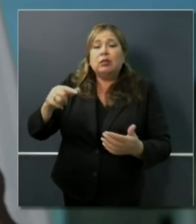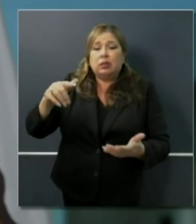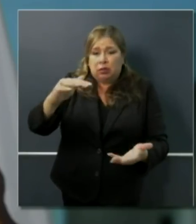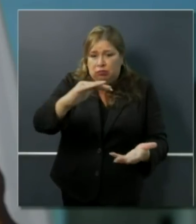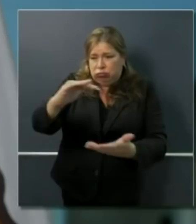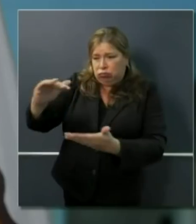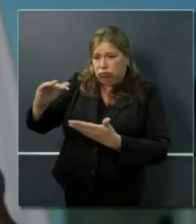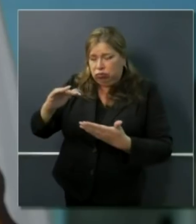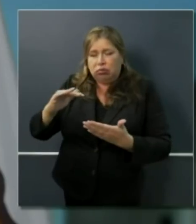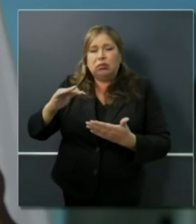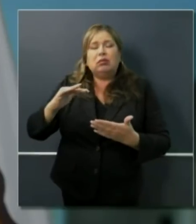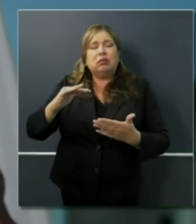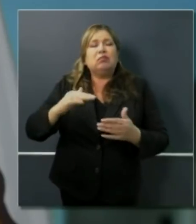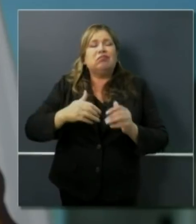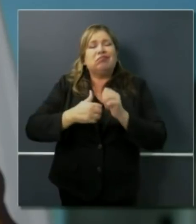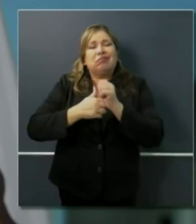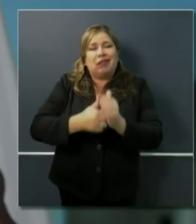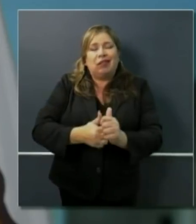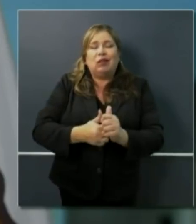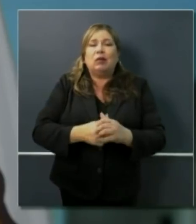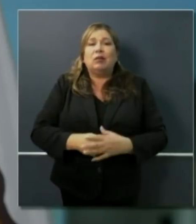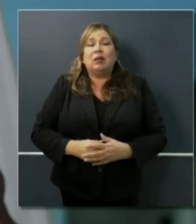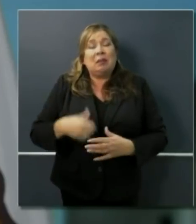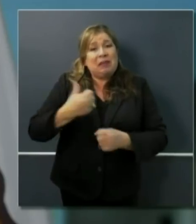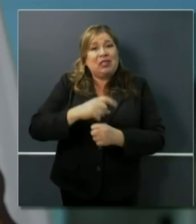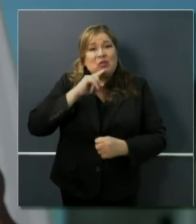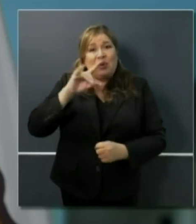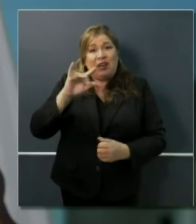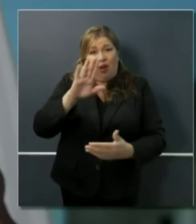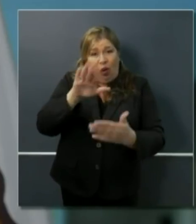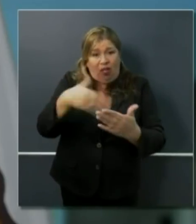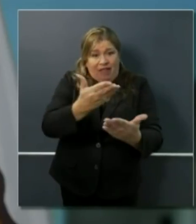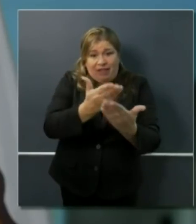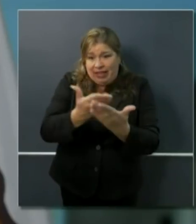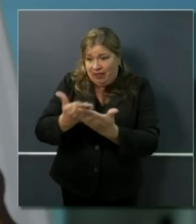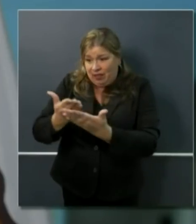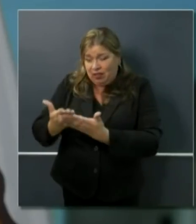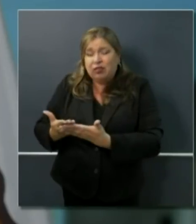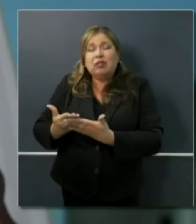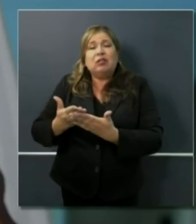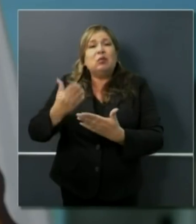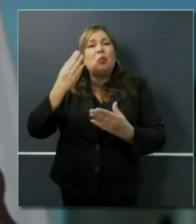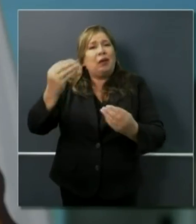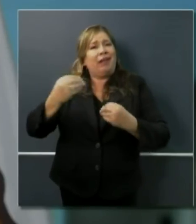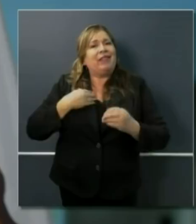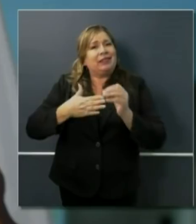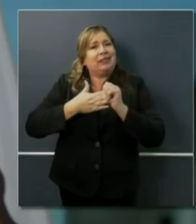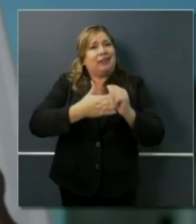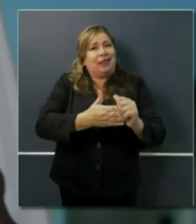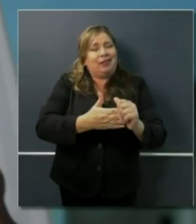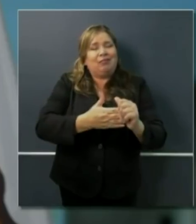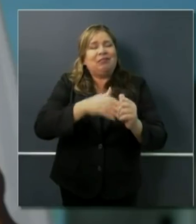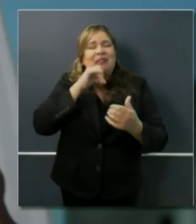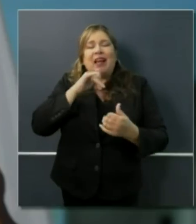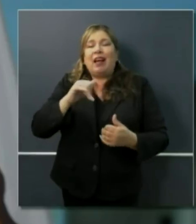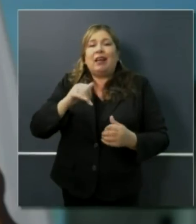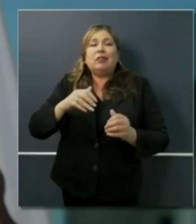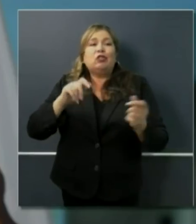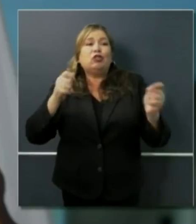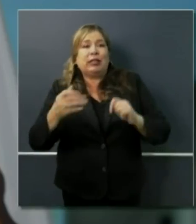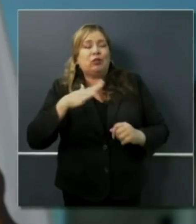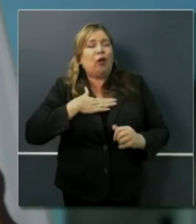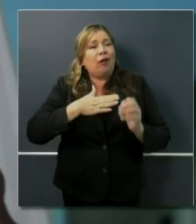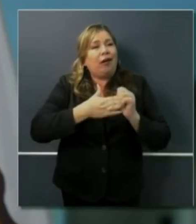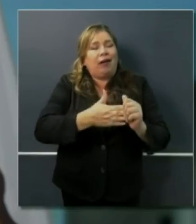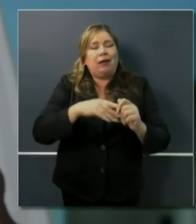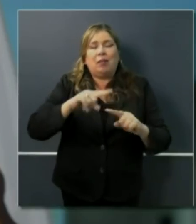line and make sure the principles advance this call and cause, again, not politics. With that,